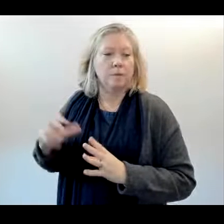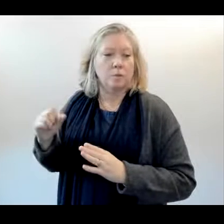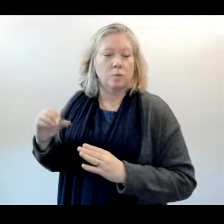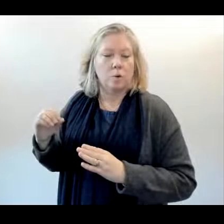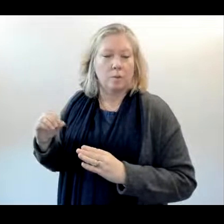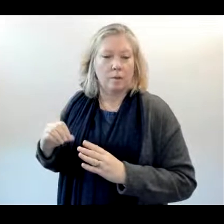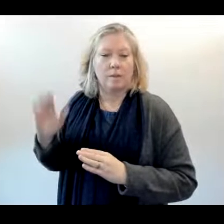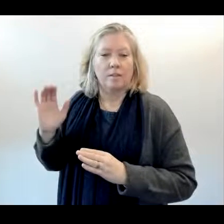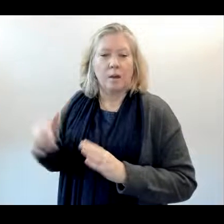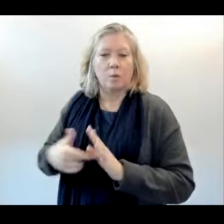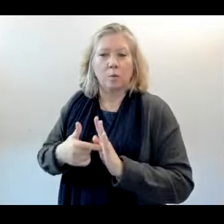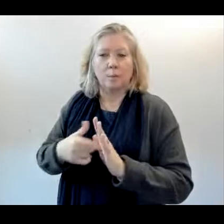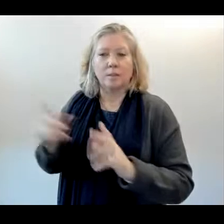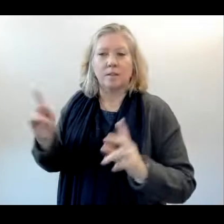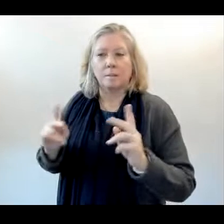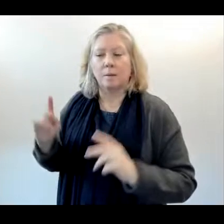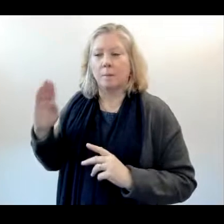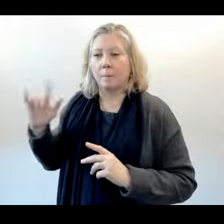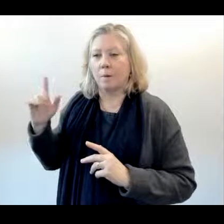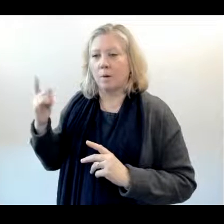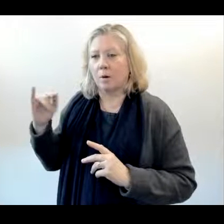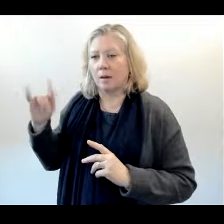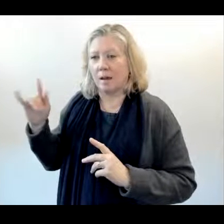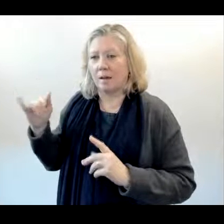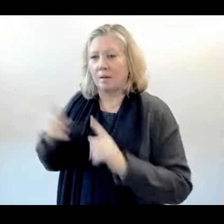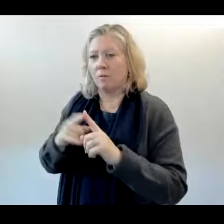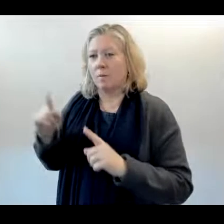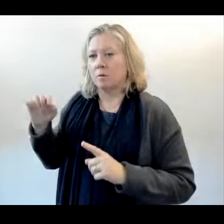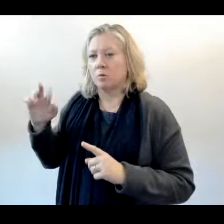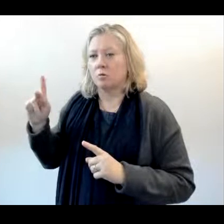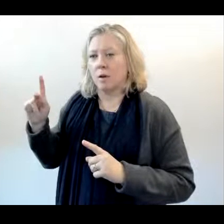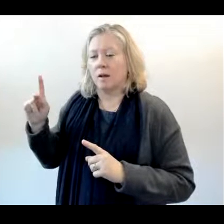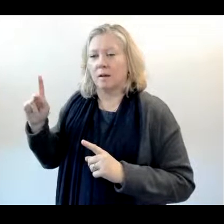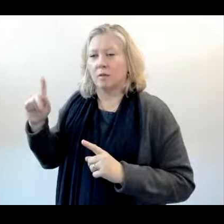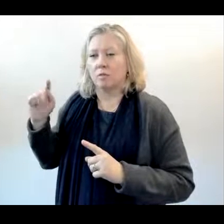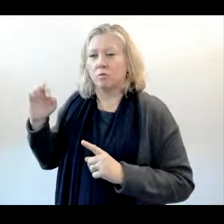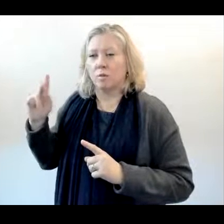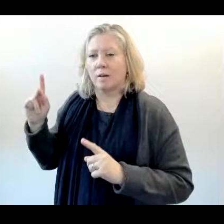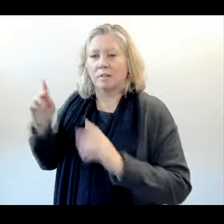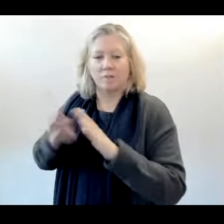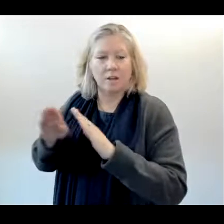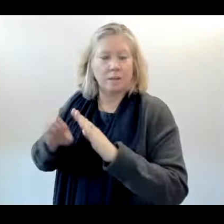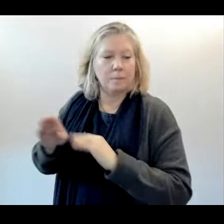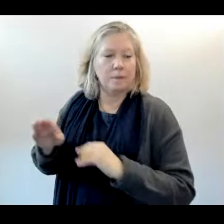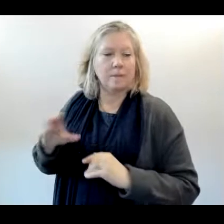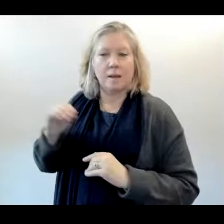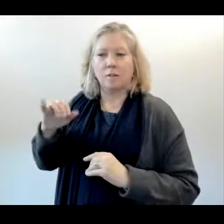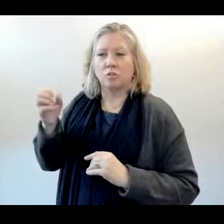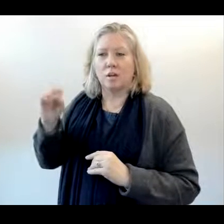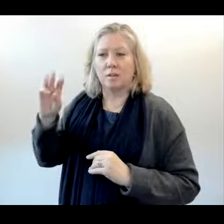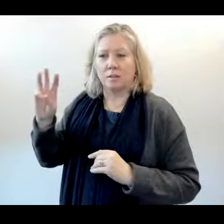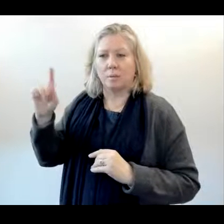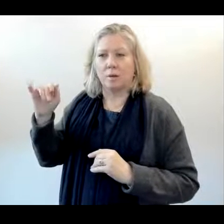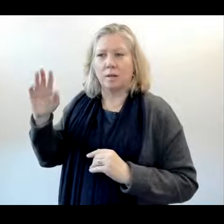of the plan. Bill Gaddy of Trek Development, Castor Binion, Executive Director of the Housing Authority, and J.W. Kim and